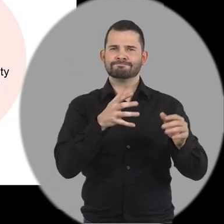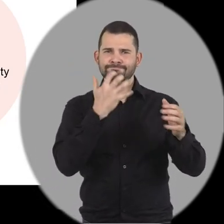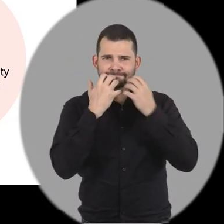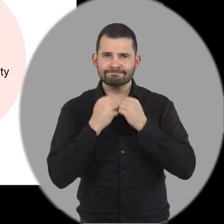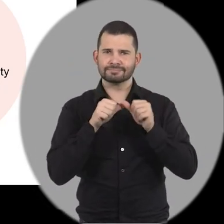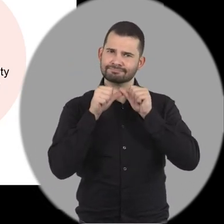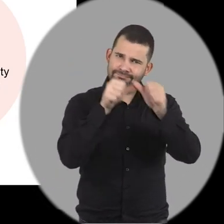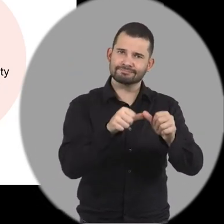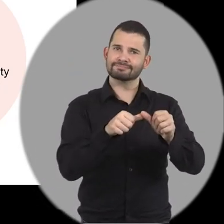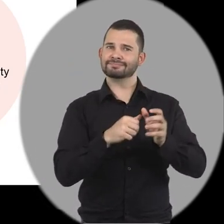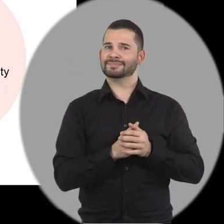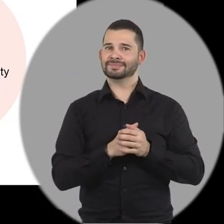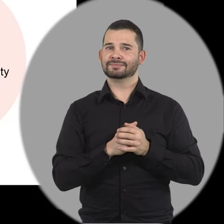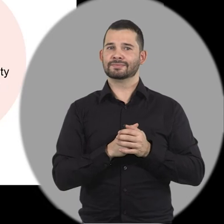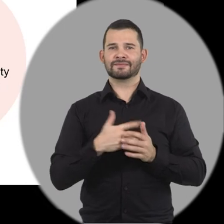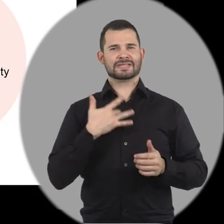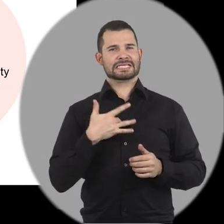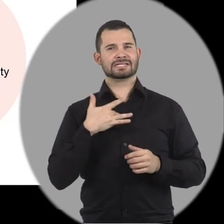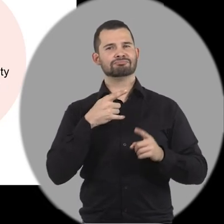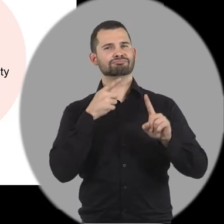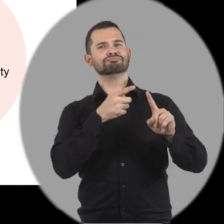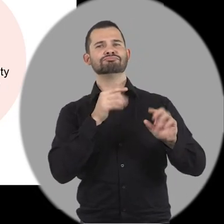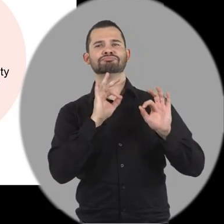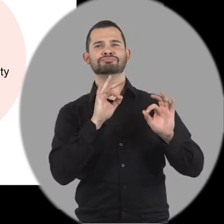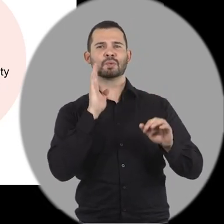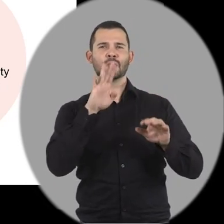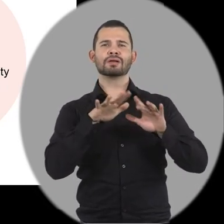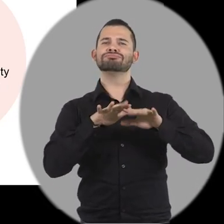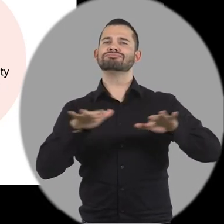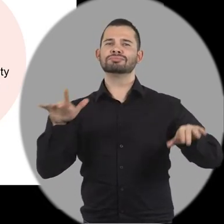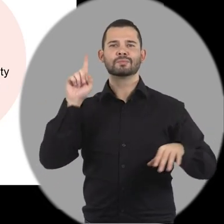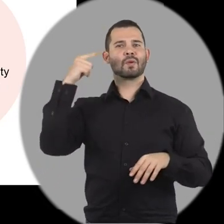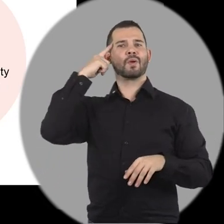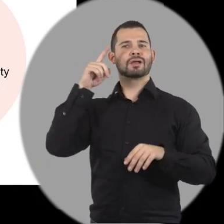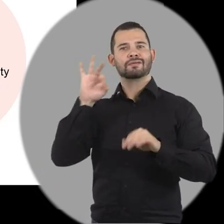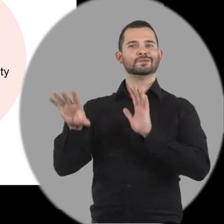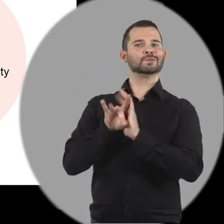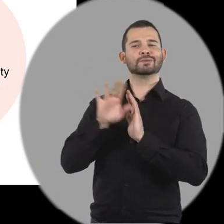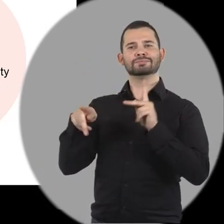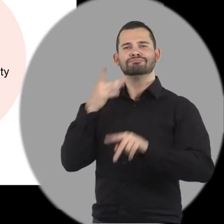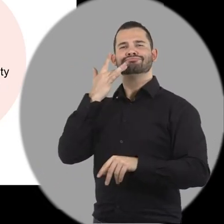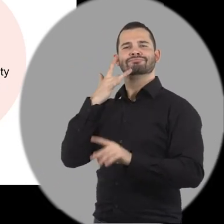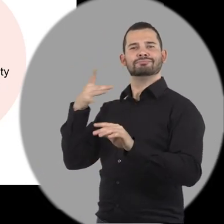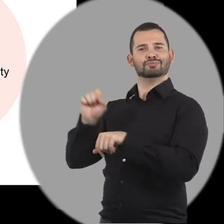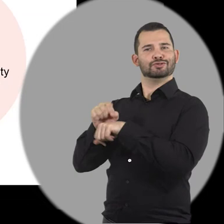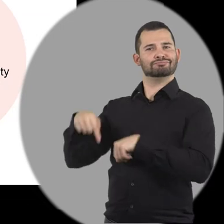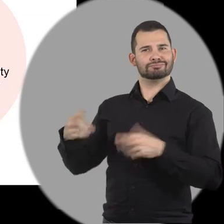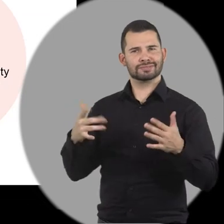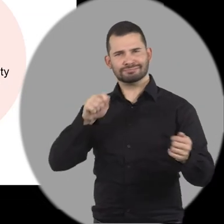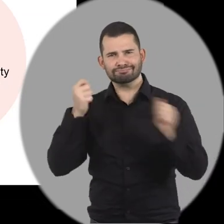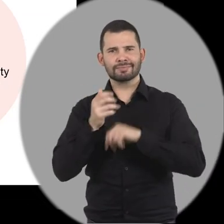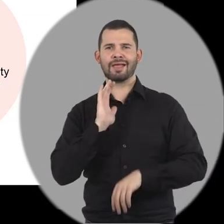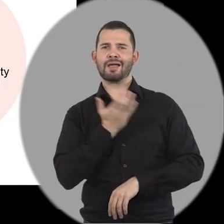we retain them, we feel really well positioned to meet our goals to be an inclusive employer of choice as we work to transform and evolve